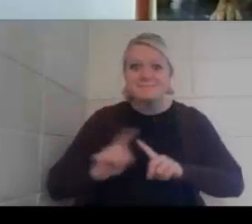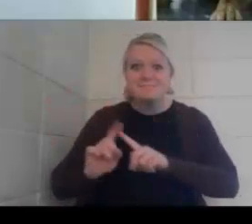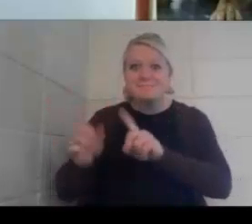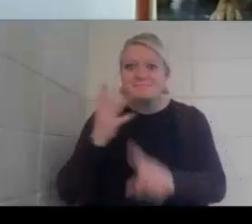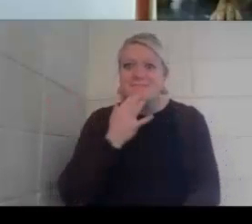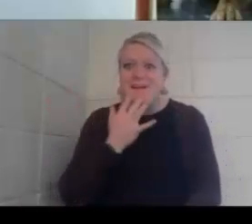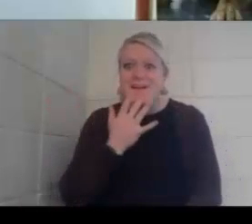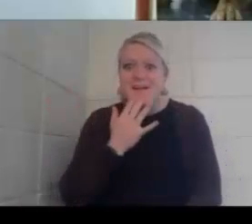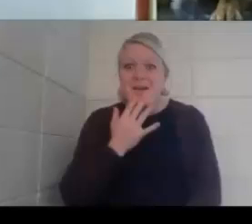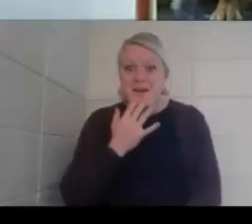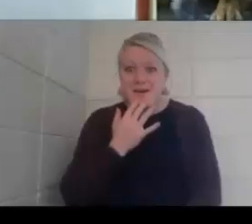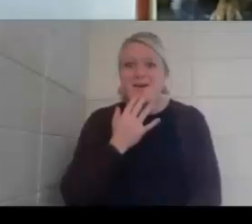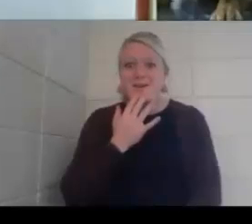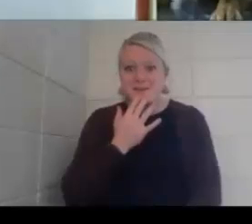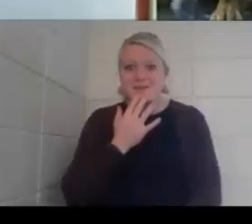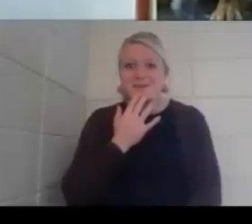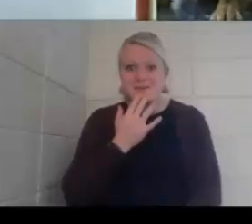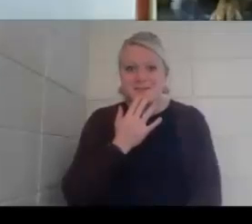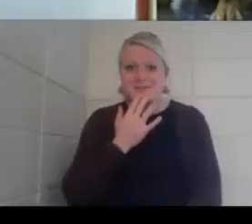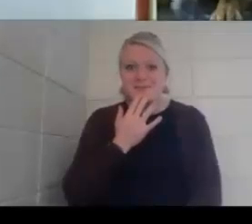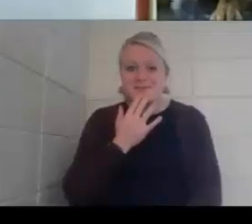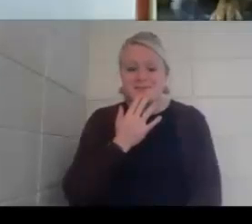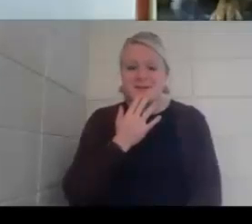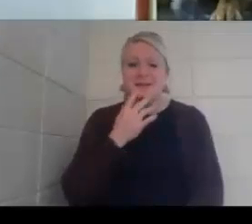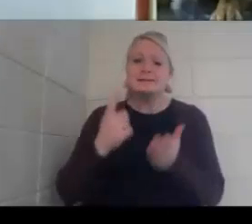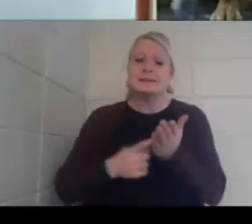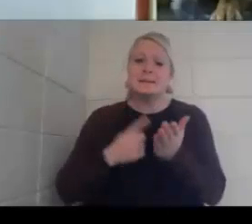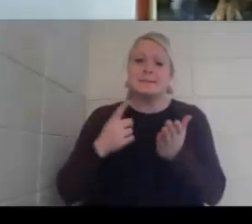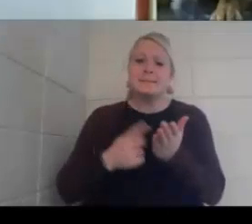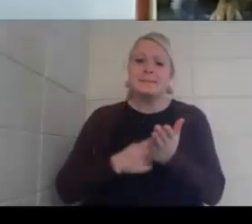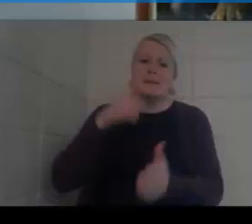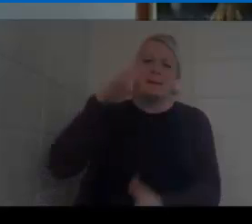These dogs are lots of different colors.